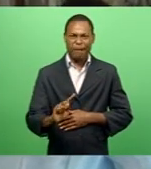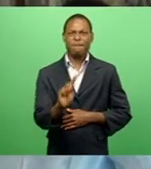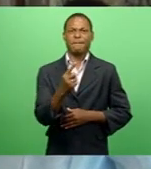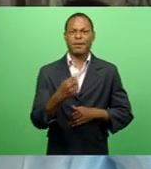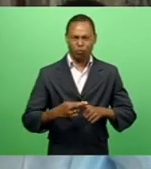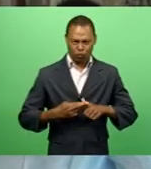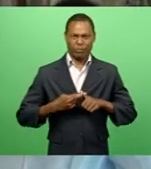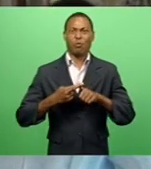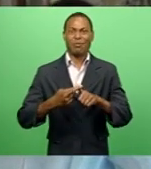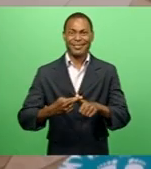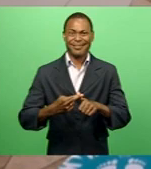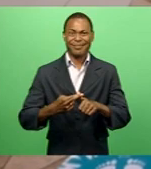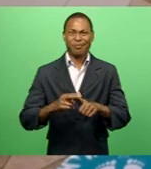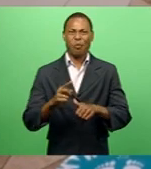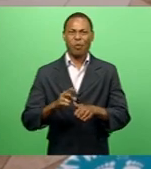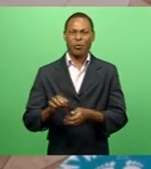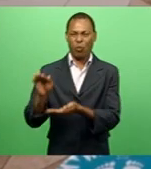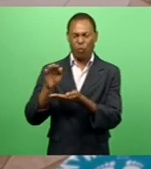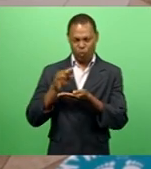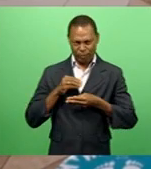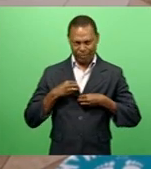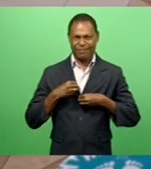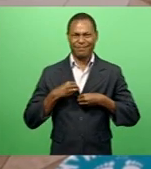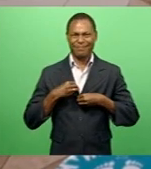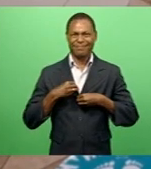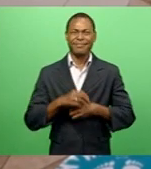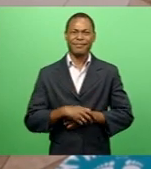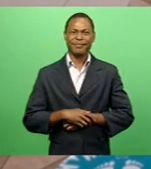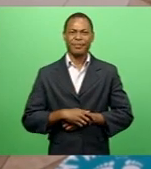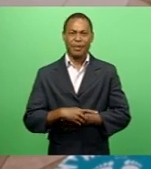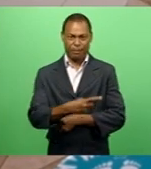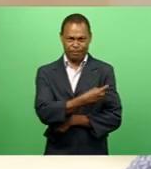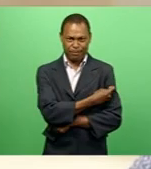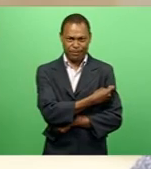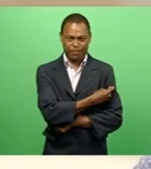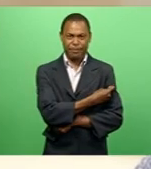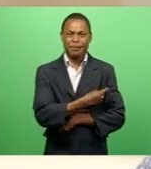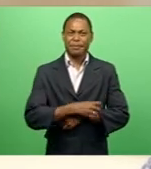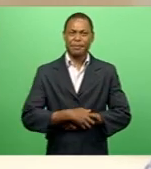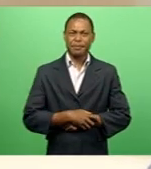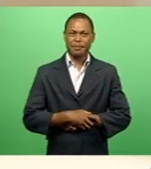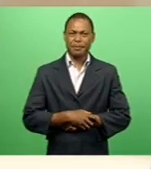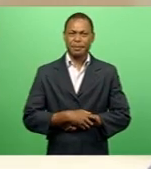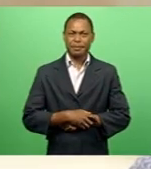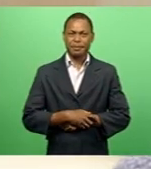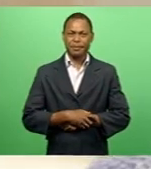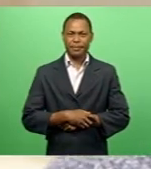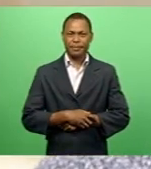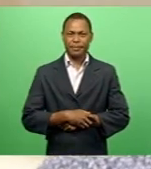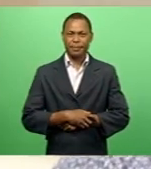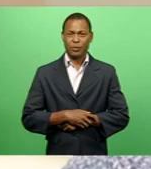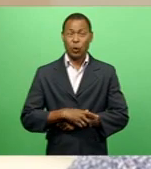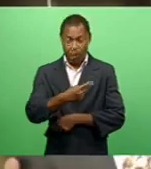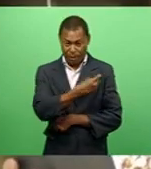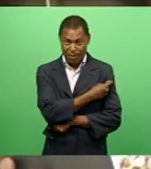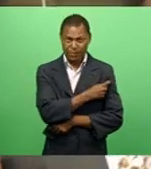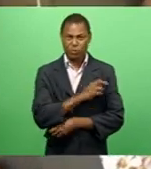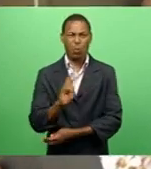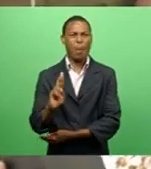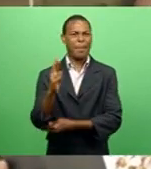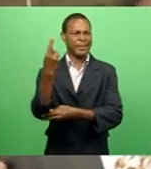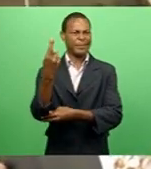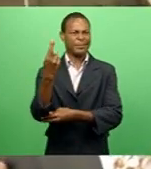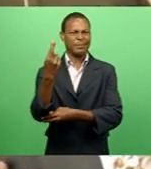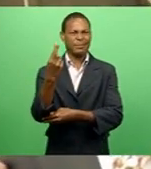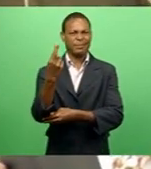will receive the first batch of the AstraZeneca vaccine. These vaccines represent more than the way